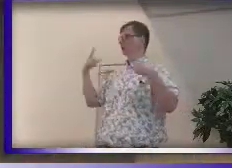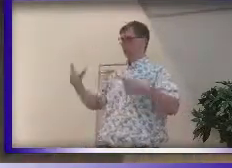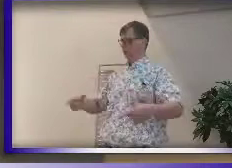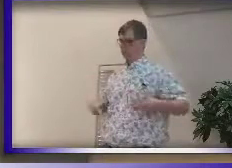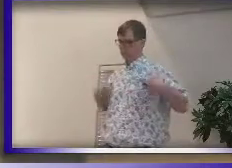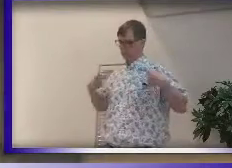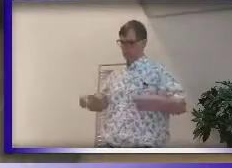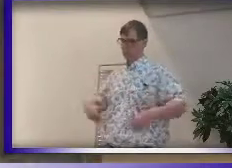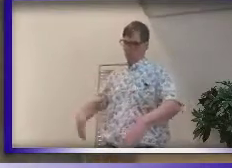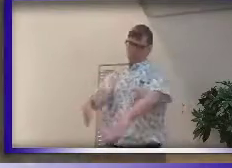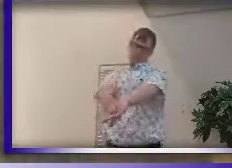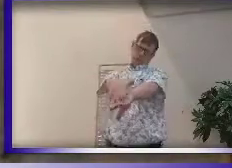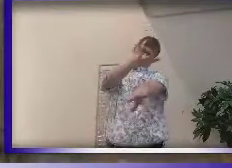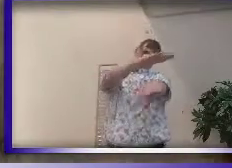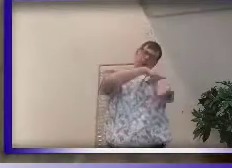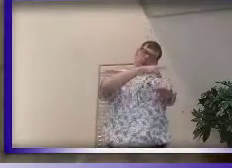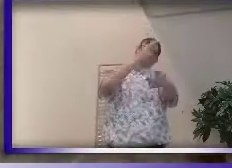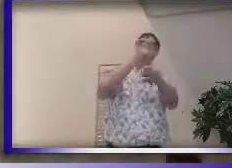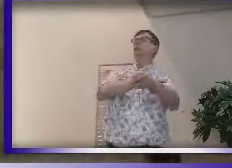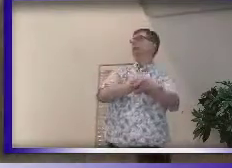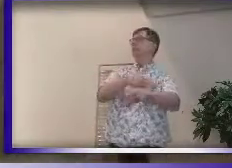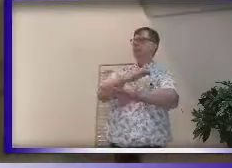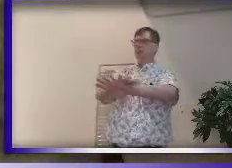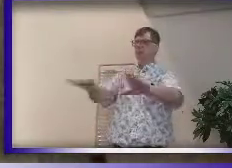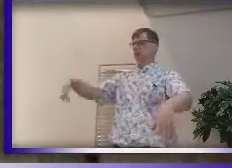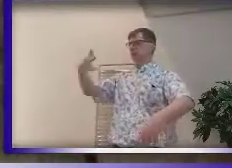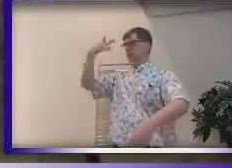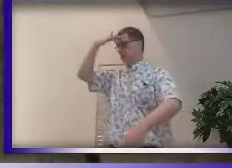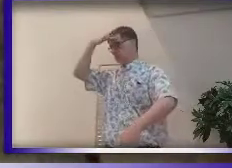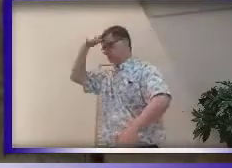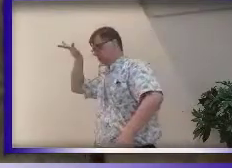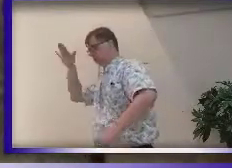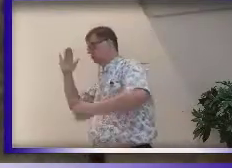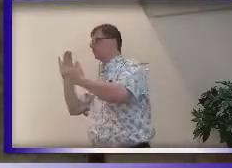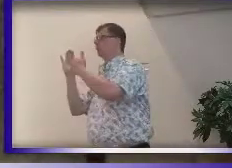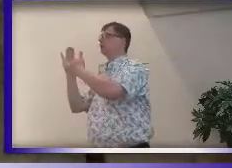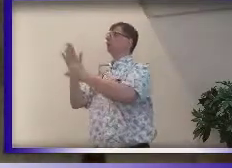someone, if you're not careful, you will stop seeing their amazingness.